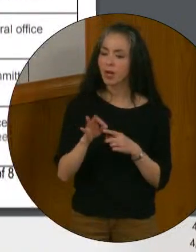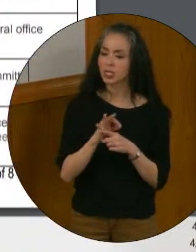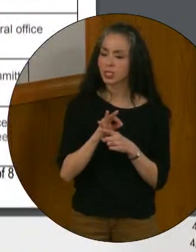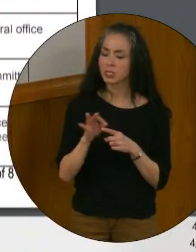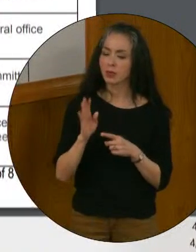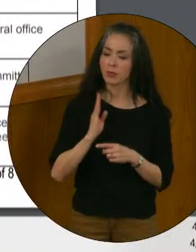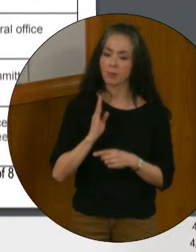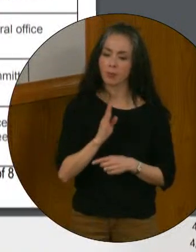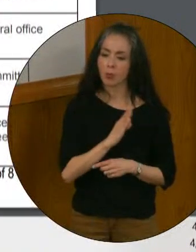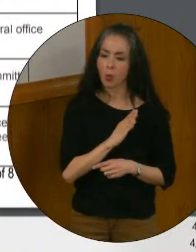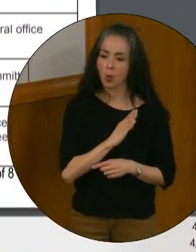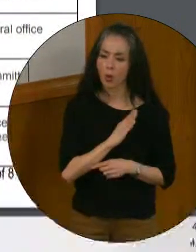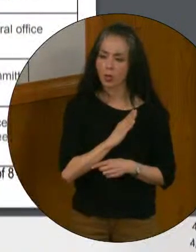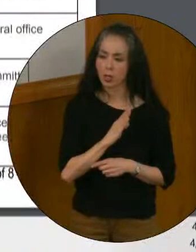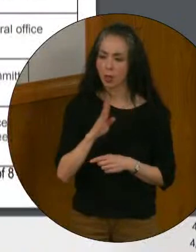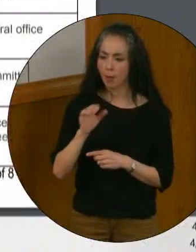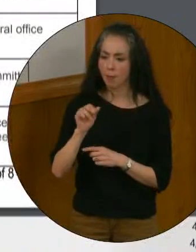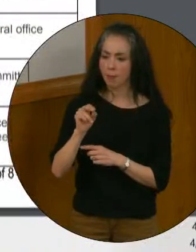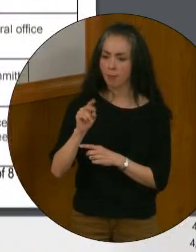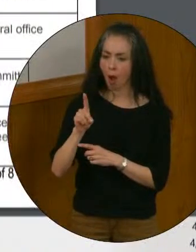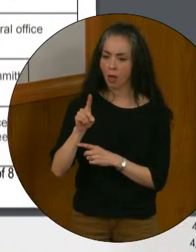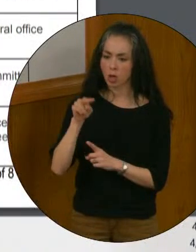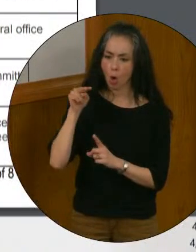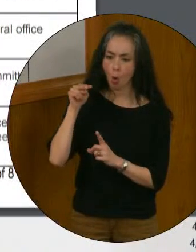the Bond Oversight Committee?